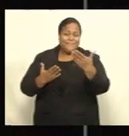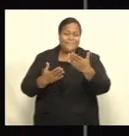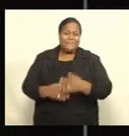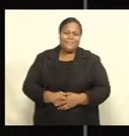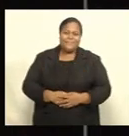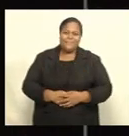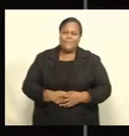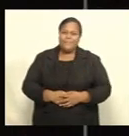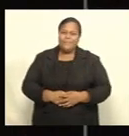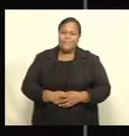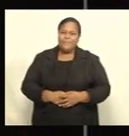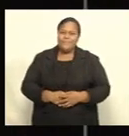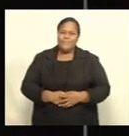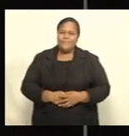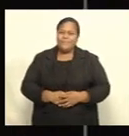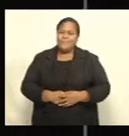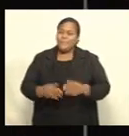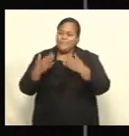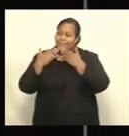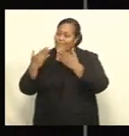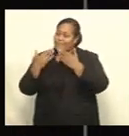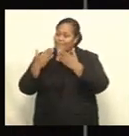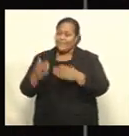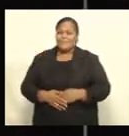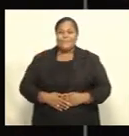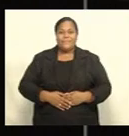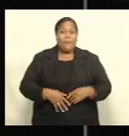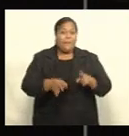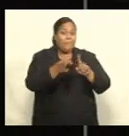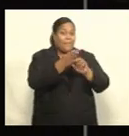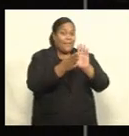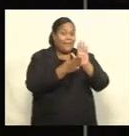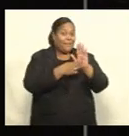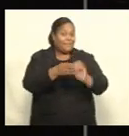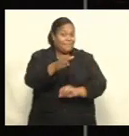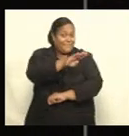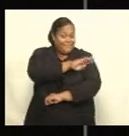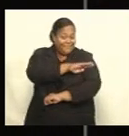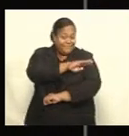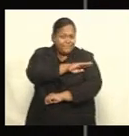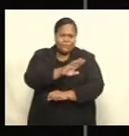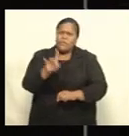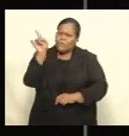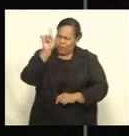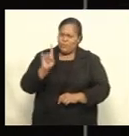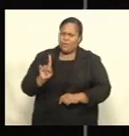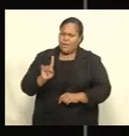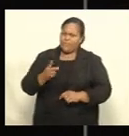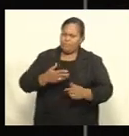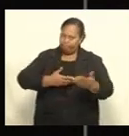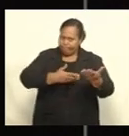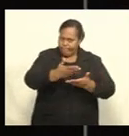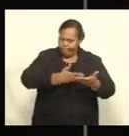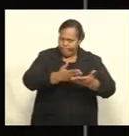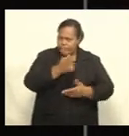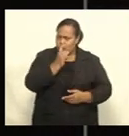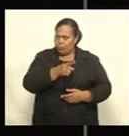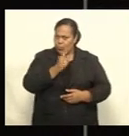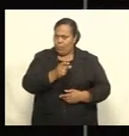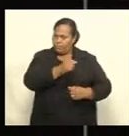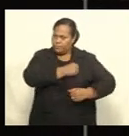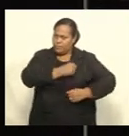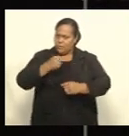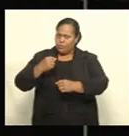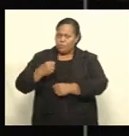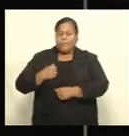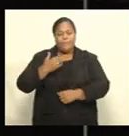Edwin. Nakachosaya. Prime Minister Voreqe Bainimarama today spoke with members of the military, reminding them of their duty